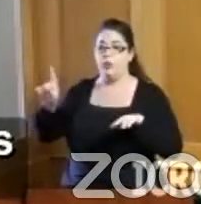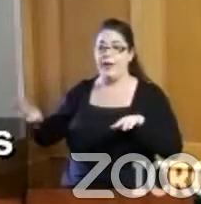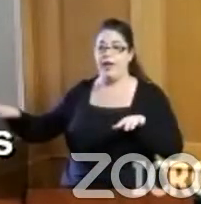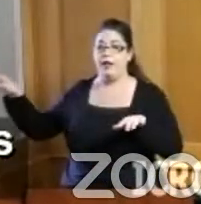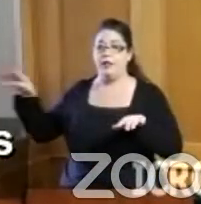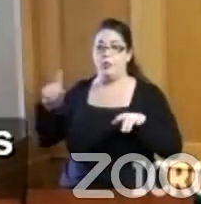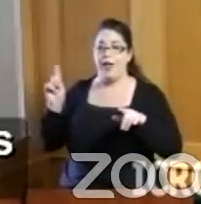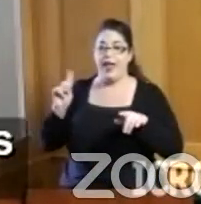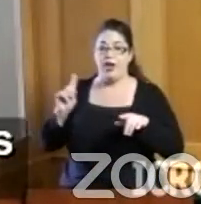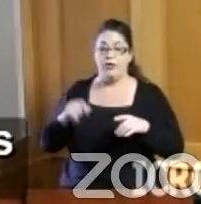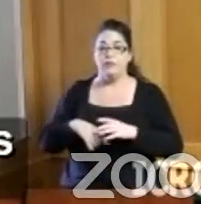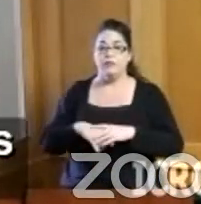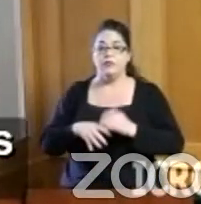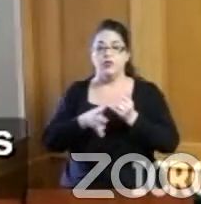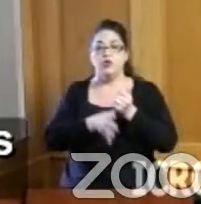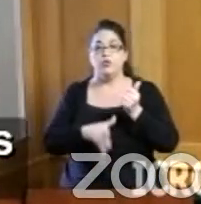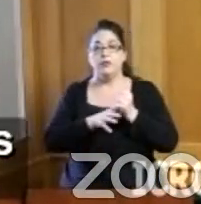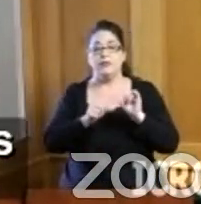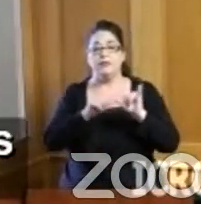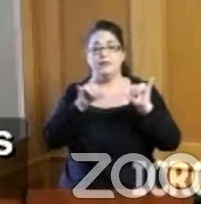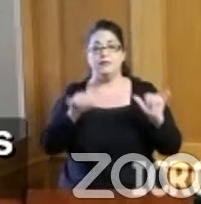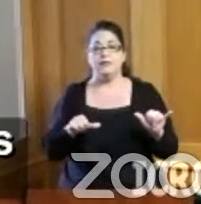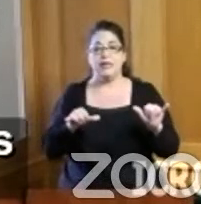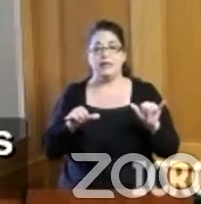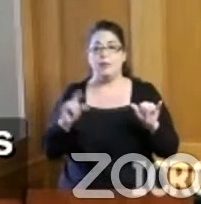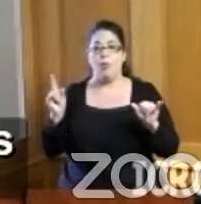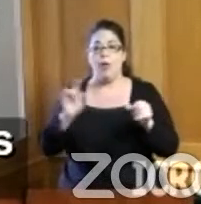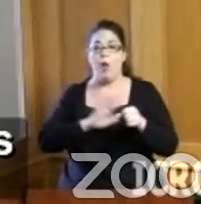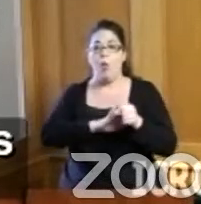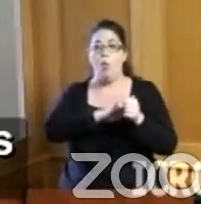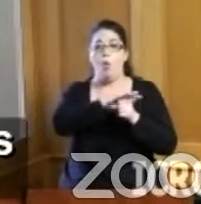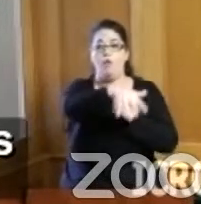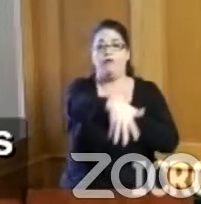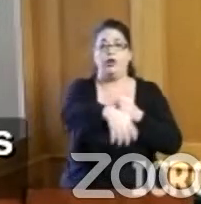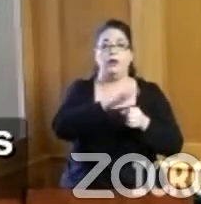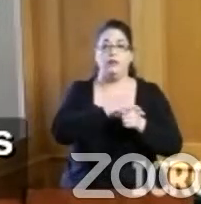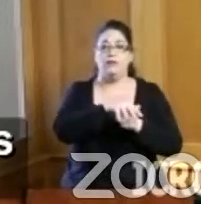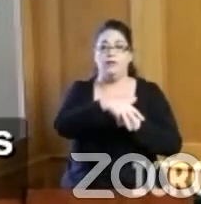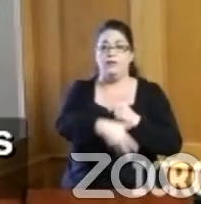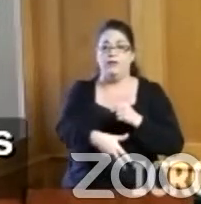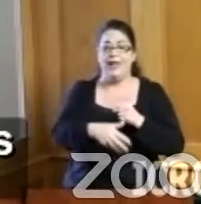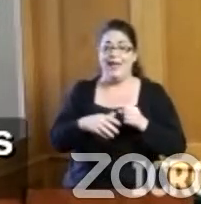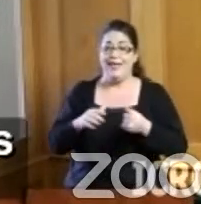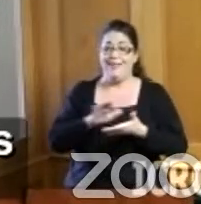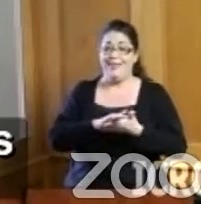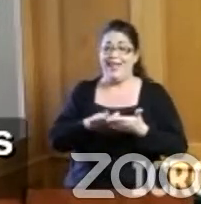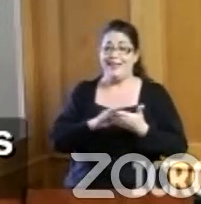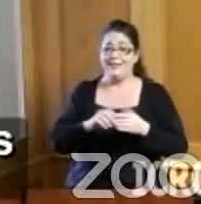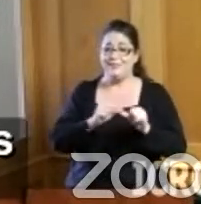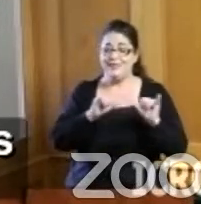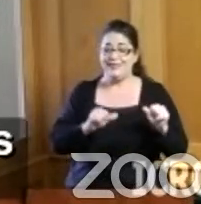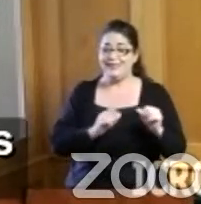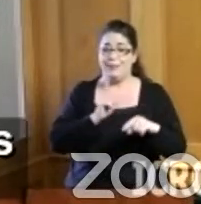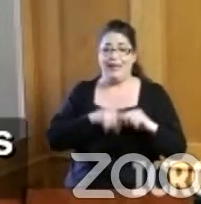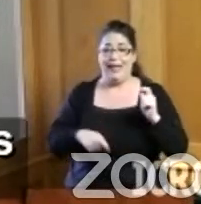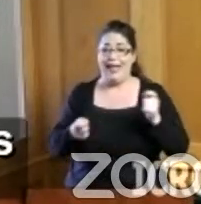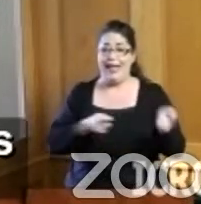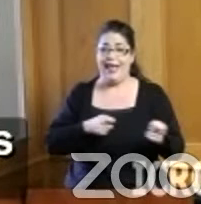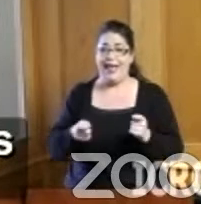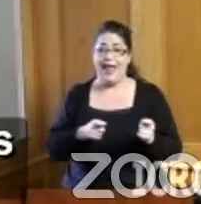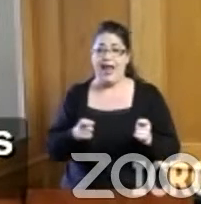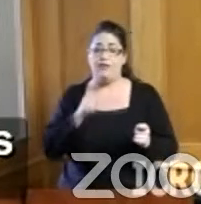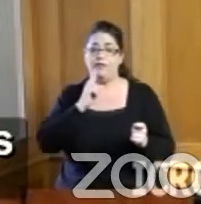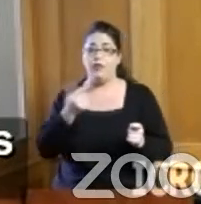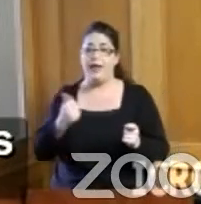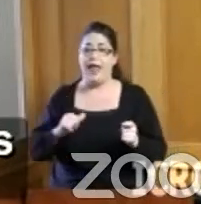the system, the sewer system being over capacity, specifically a sanitary system over capacity for